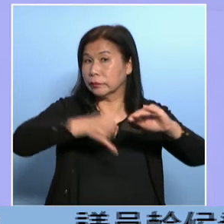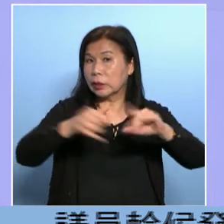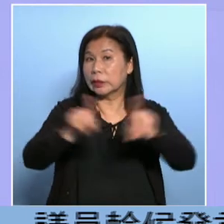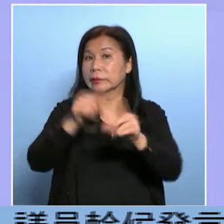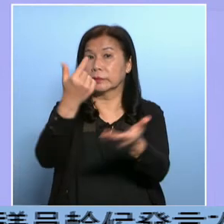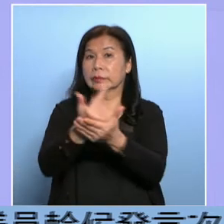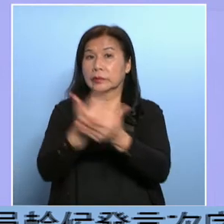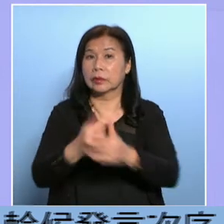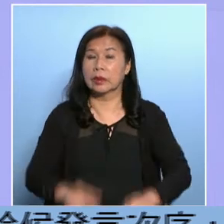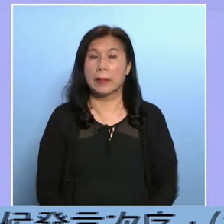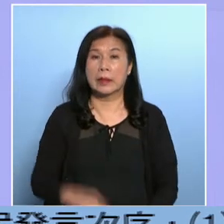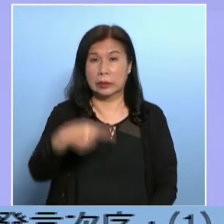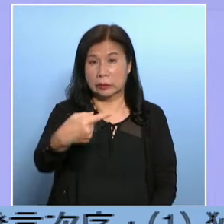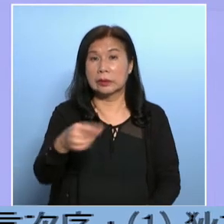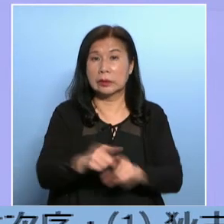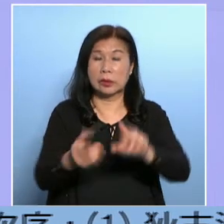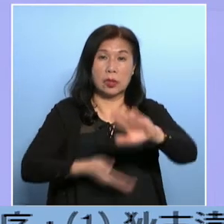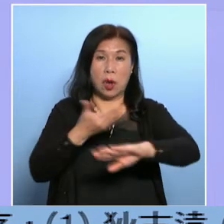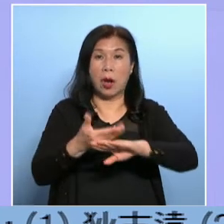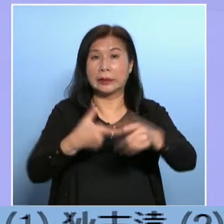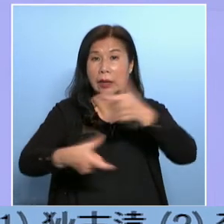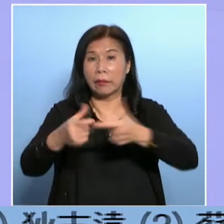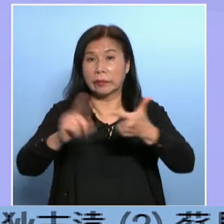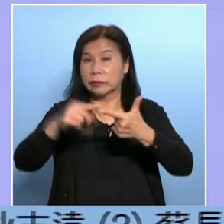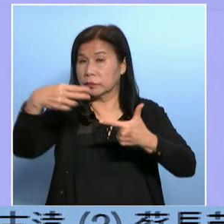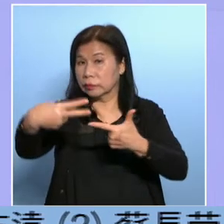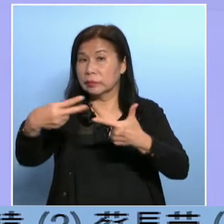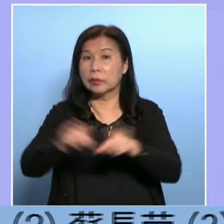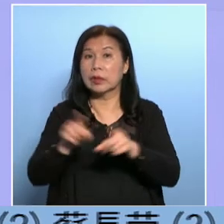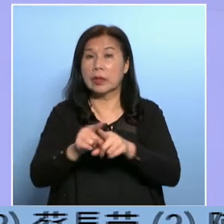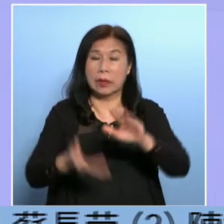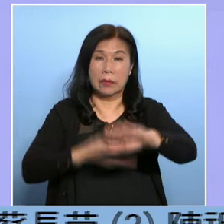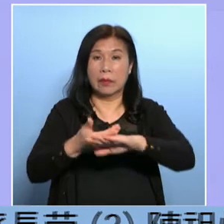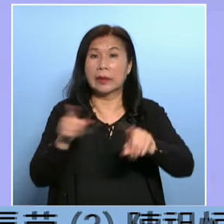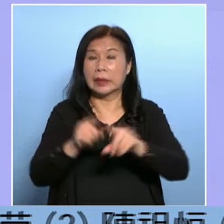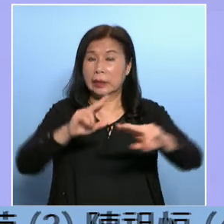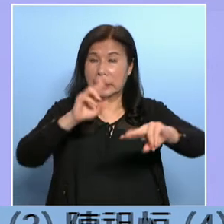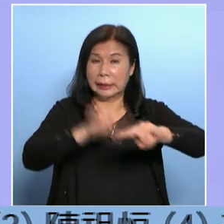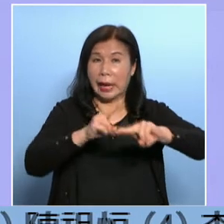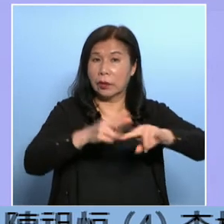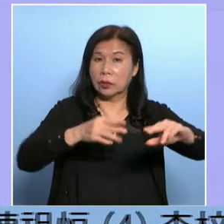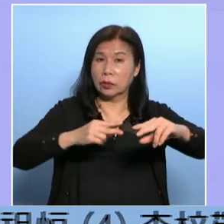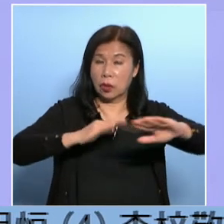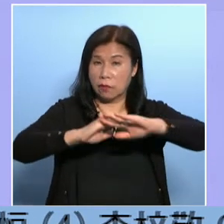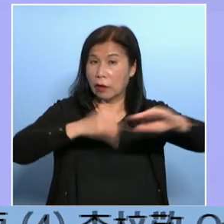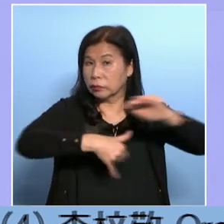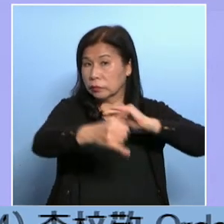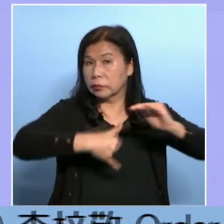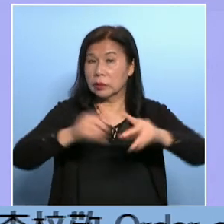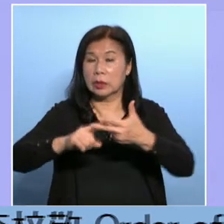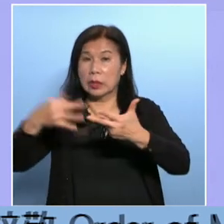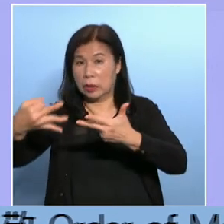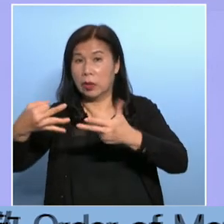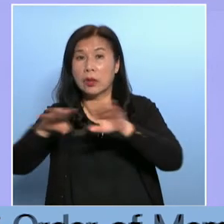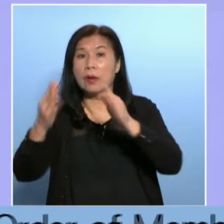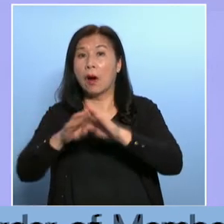for business and commerce, this is very important. First, we need to restart the economy, and step two, to reopen our dealing